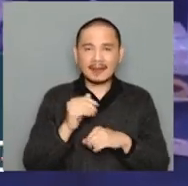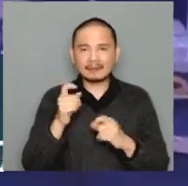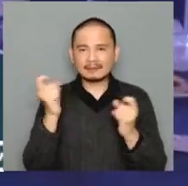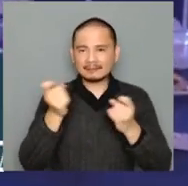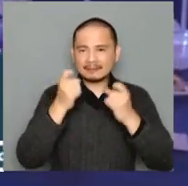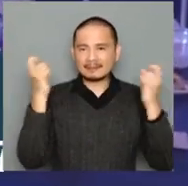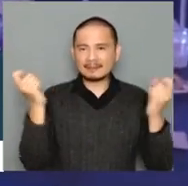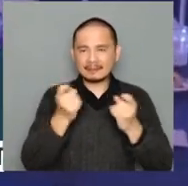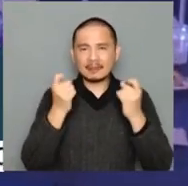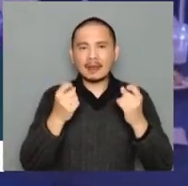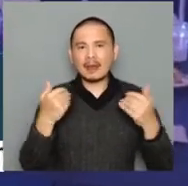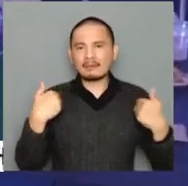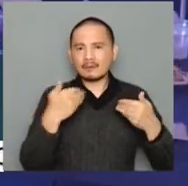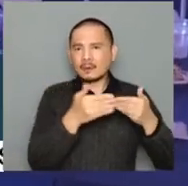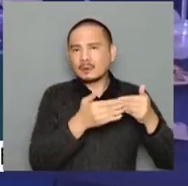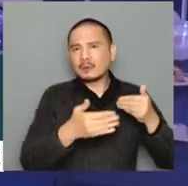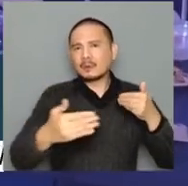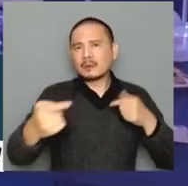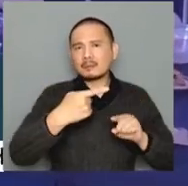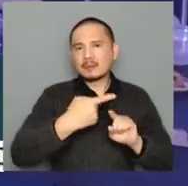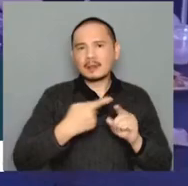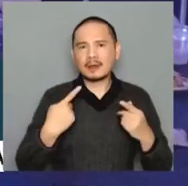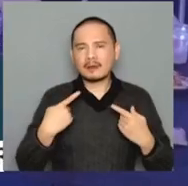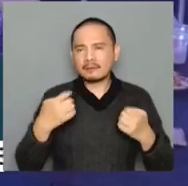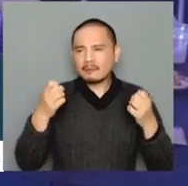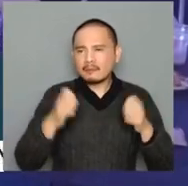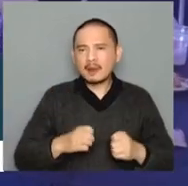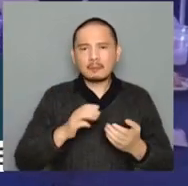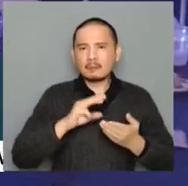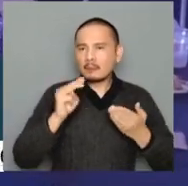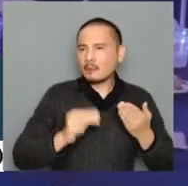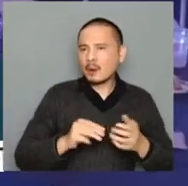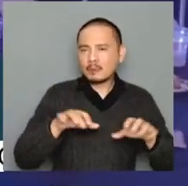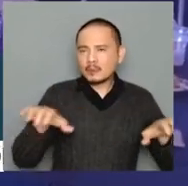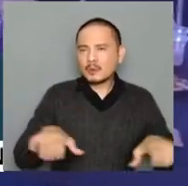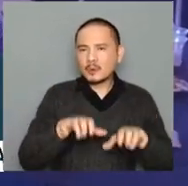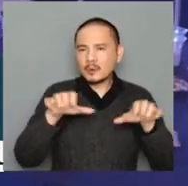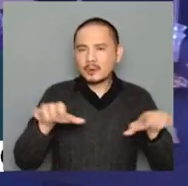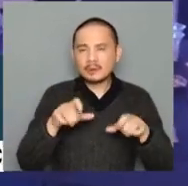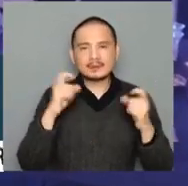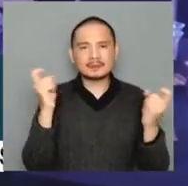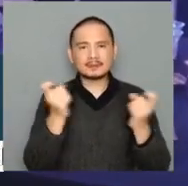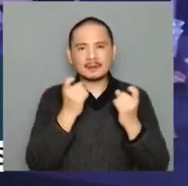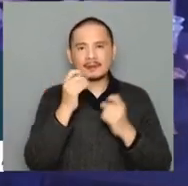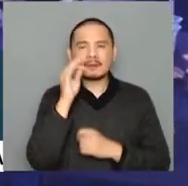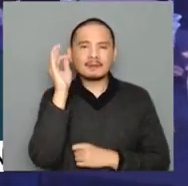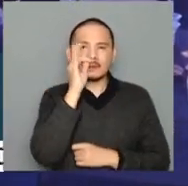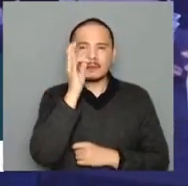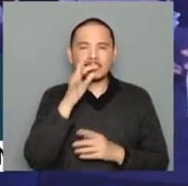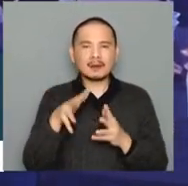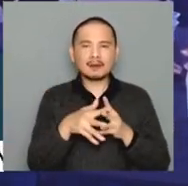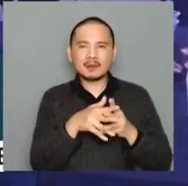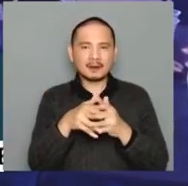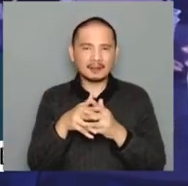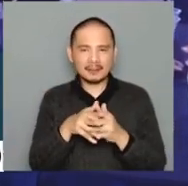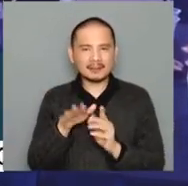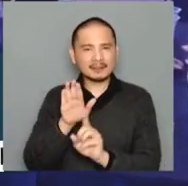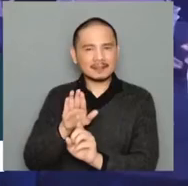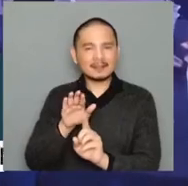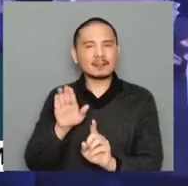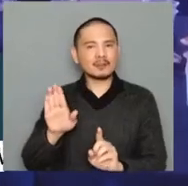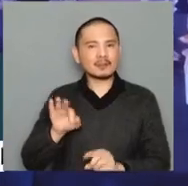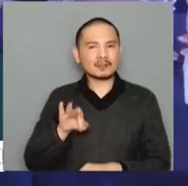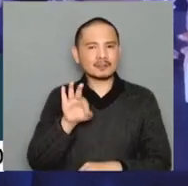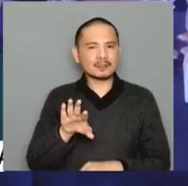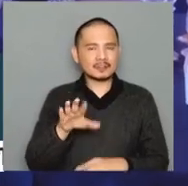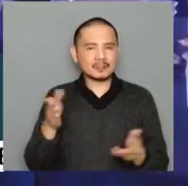month, there will be multiple programs, events, and other lightings celebrating Filipino-American and their contributions to the City of